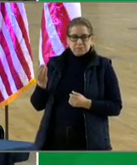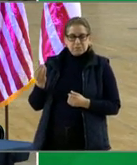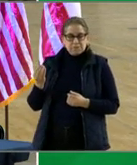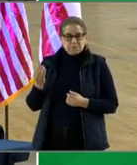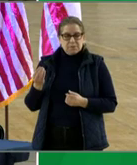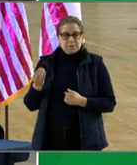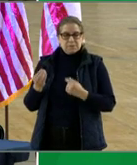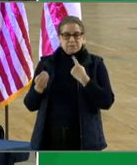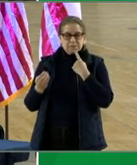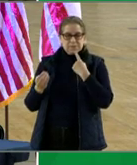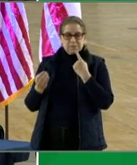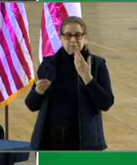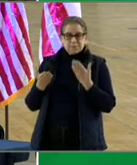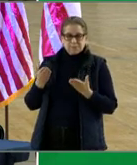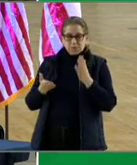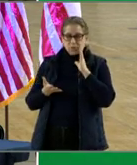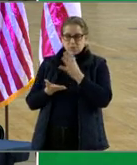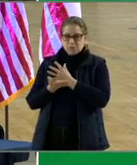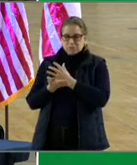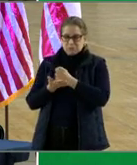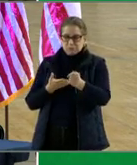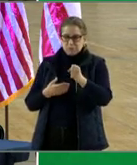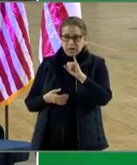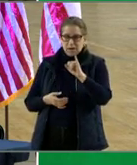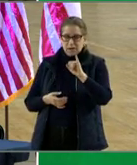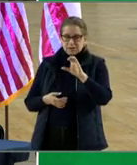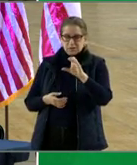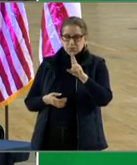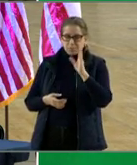2 weeks. Am I reading this correctly?